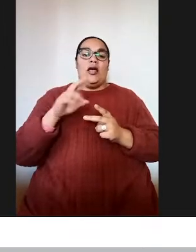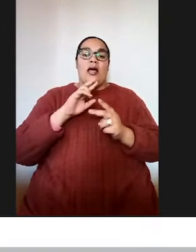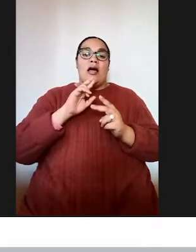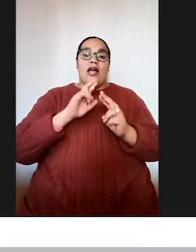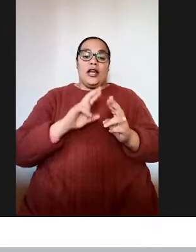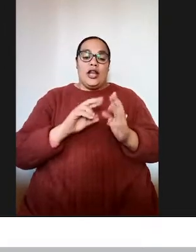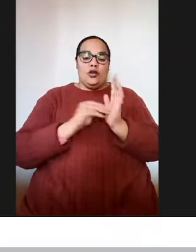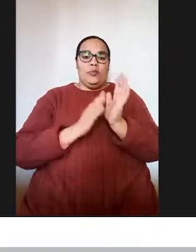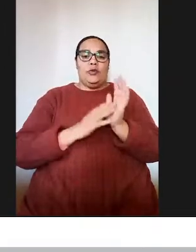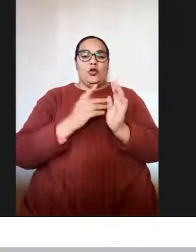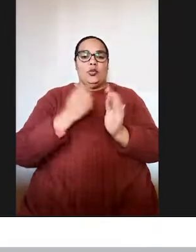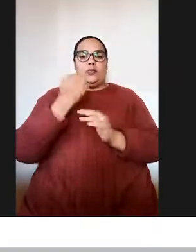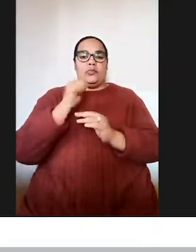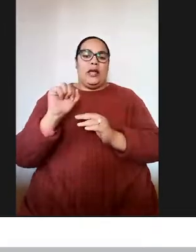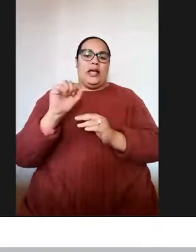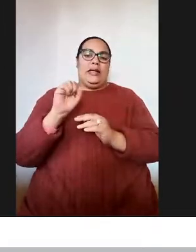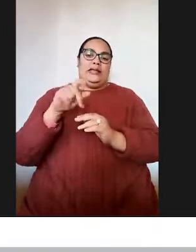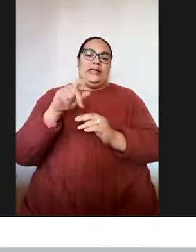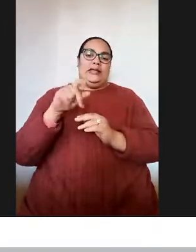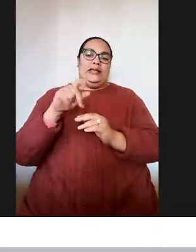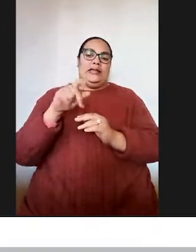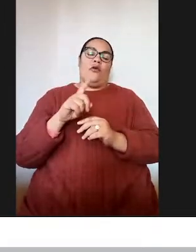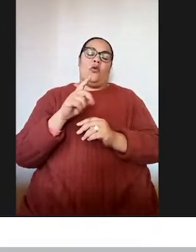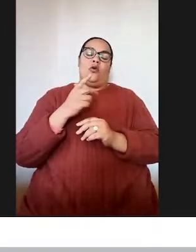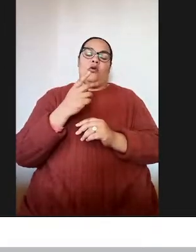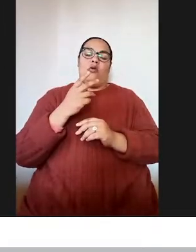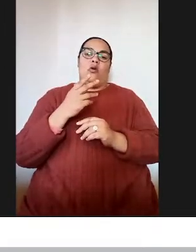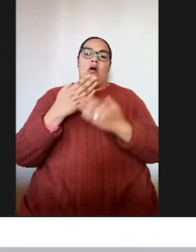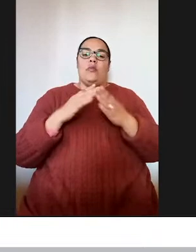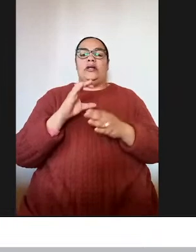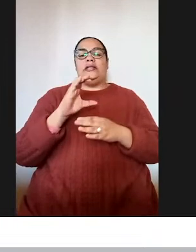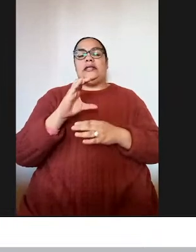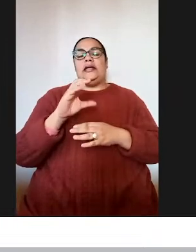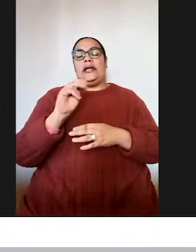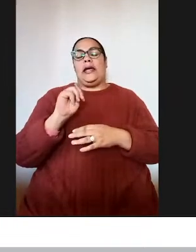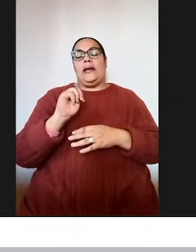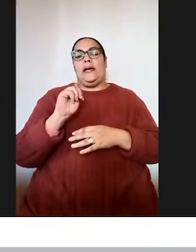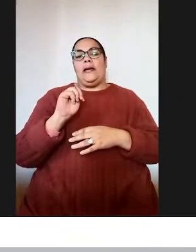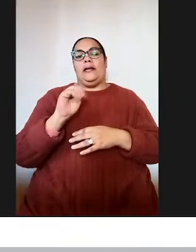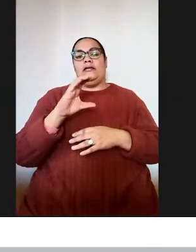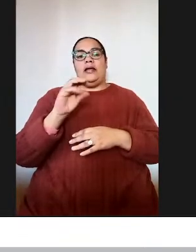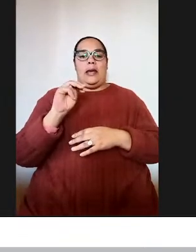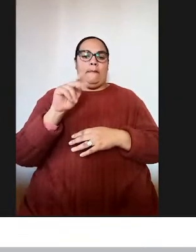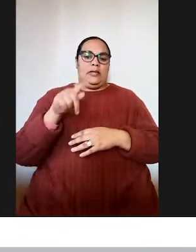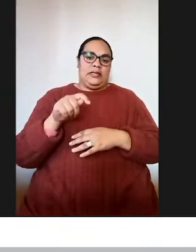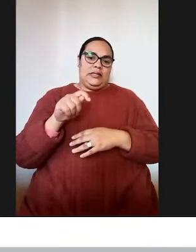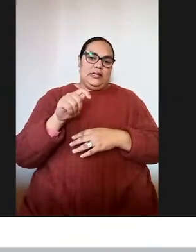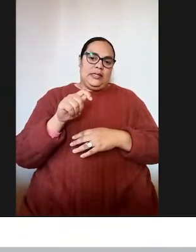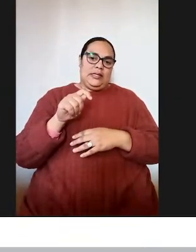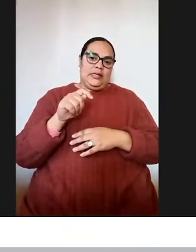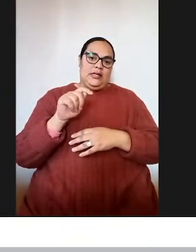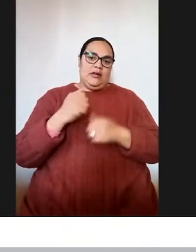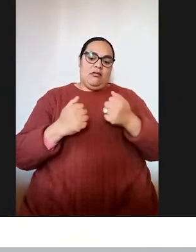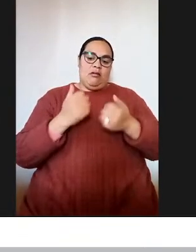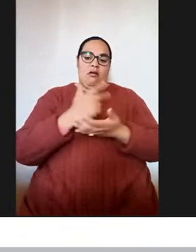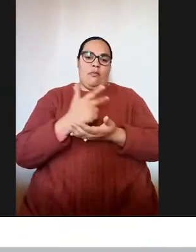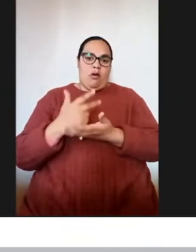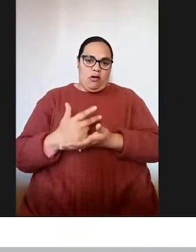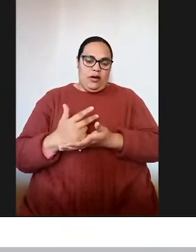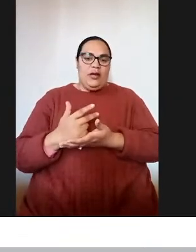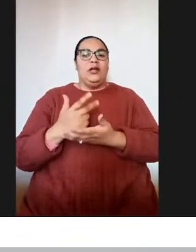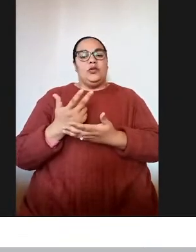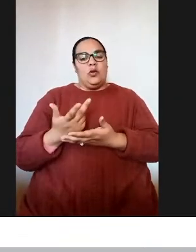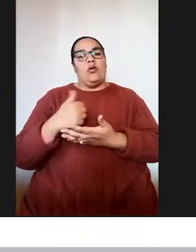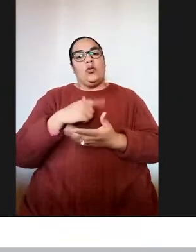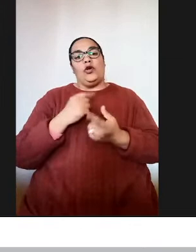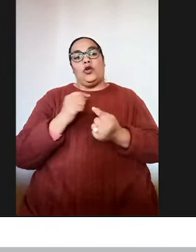of SAPs for the reopening of the C&D garage. What we have done then, we